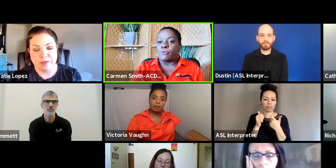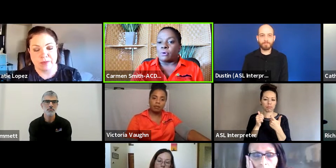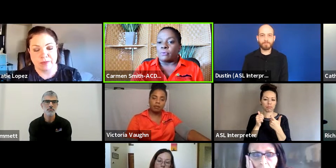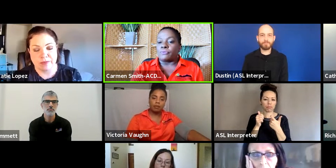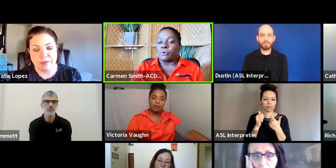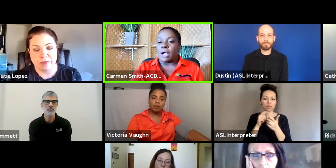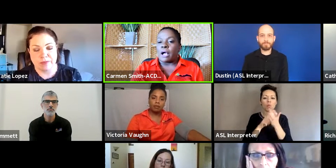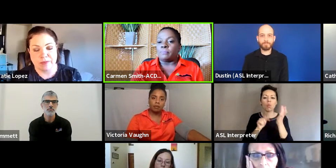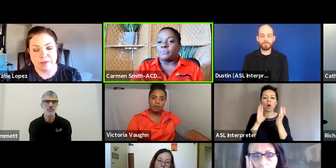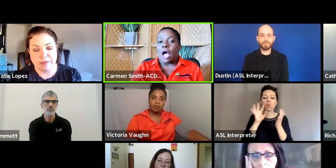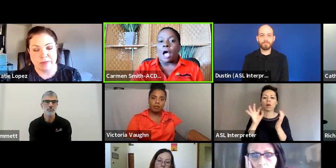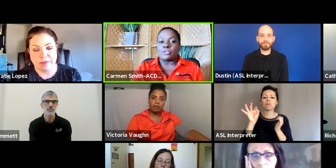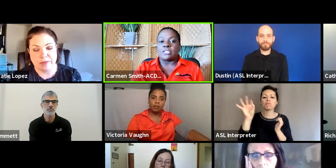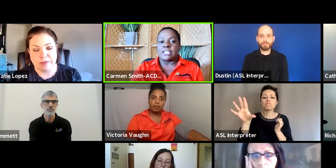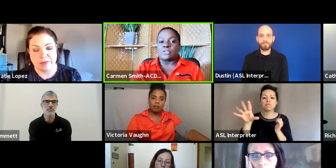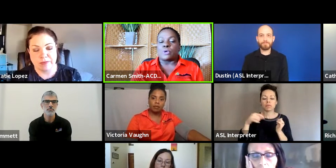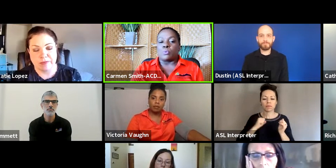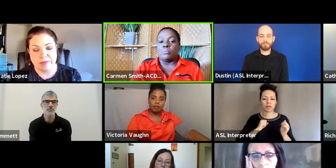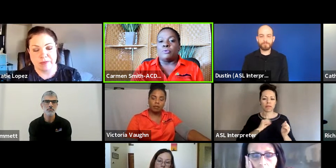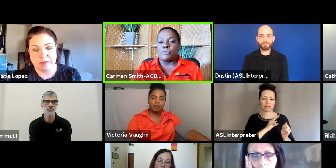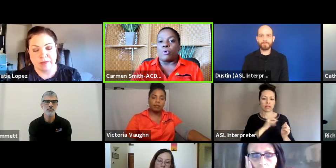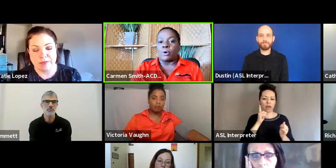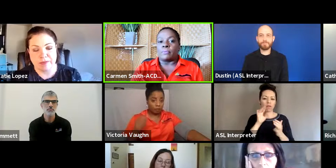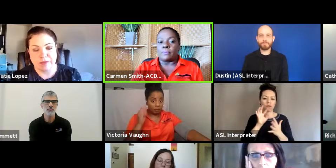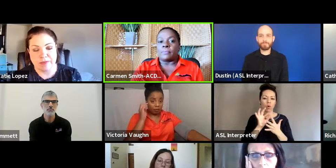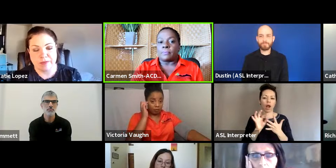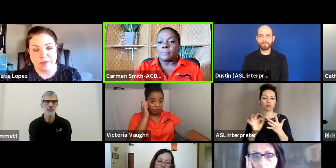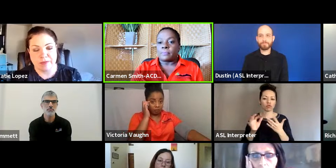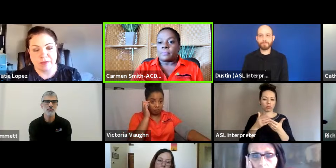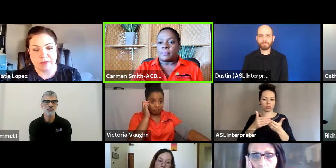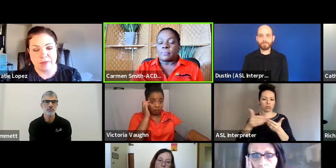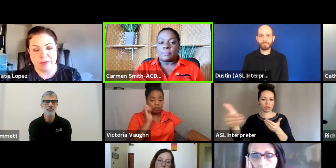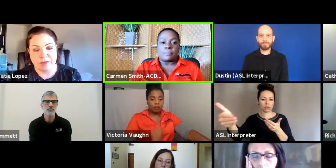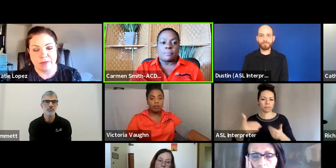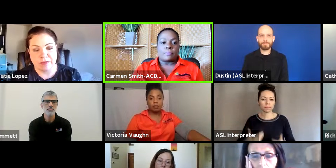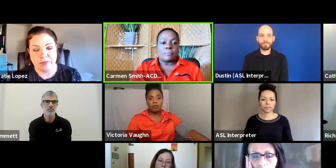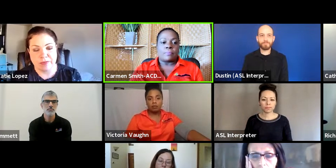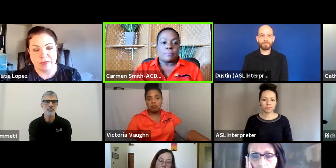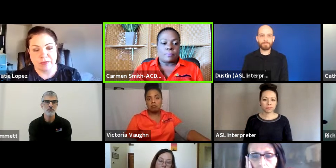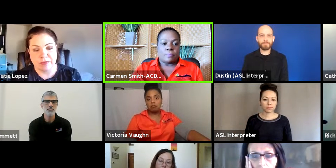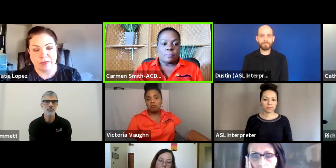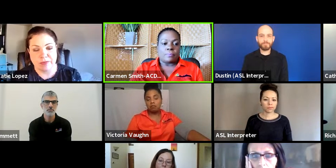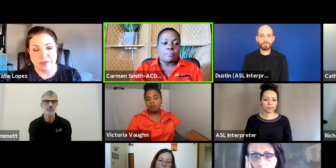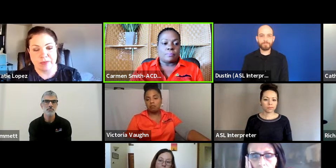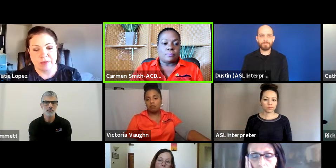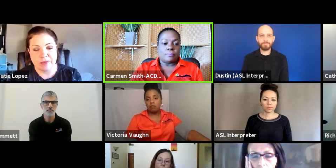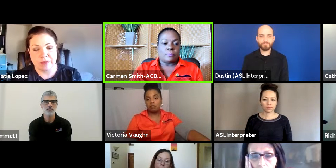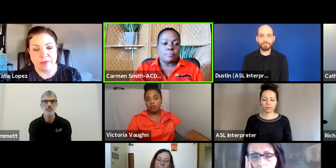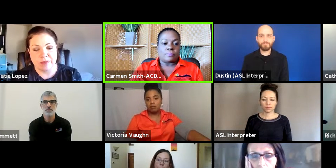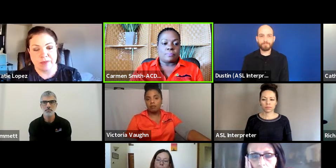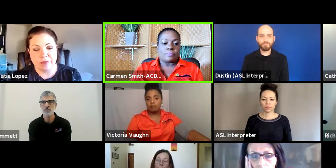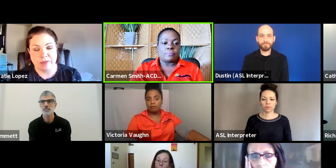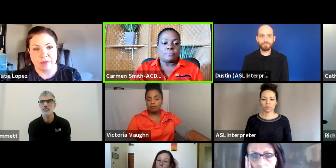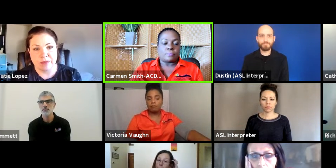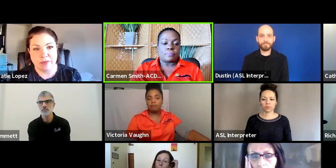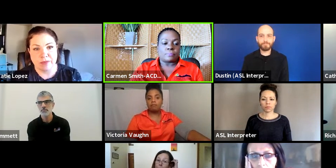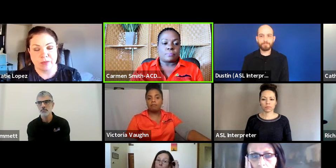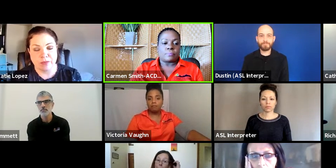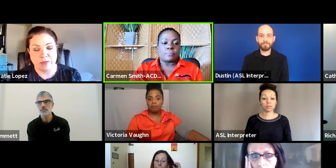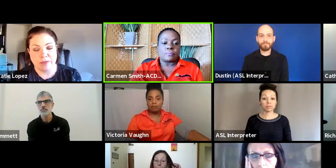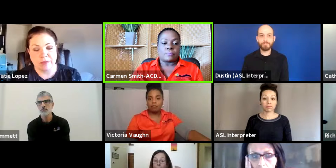propose to the staff for options as we move forward. Mm-hmm. Okay.